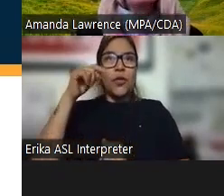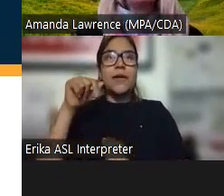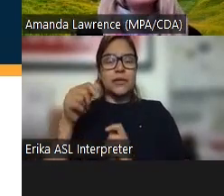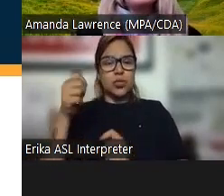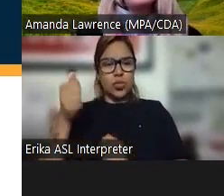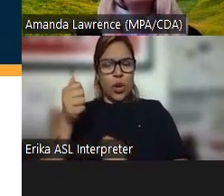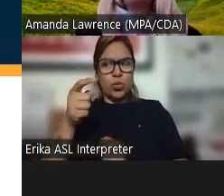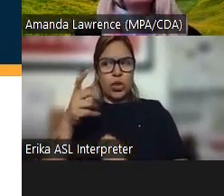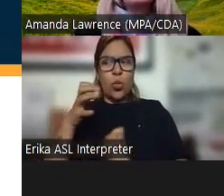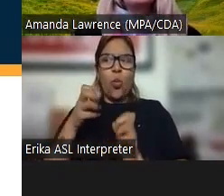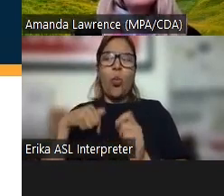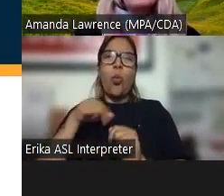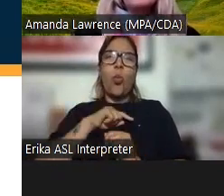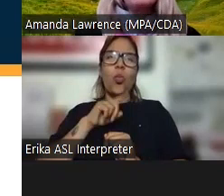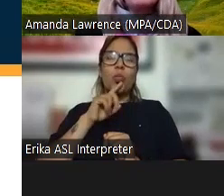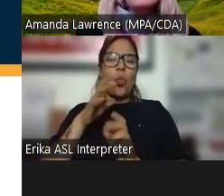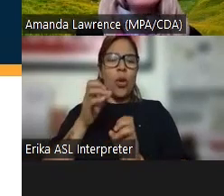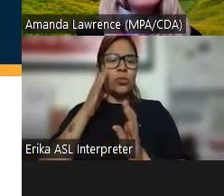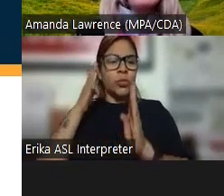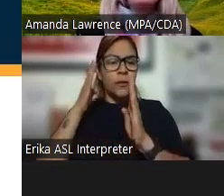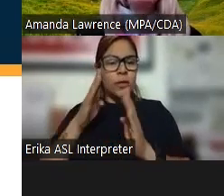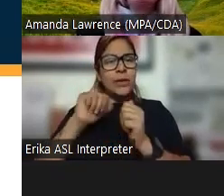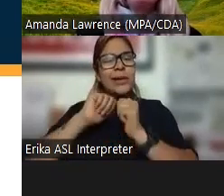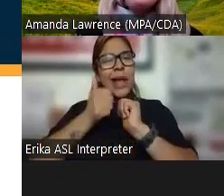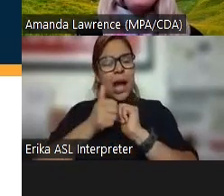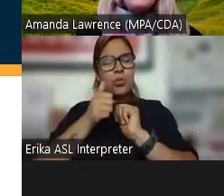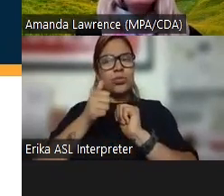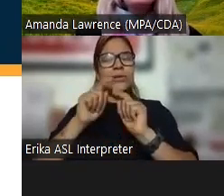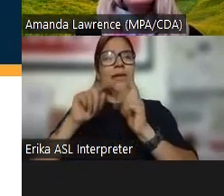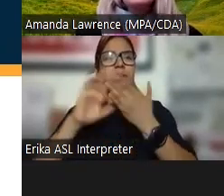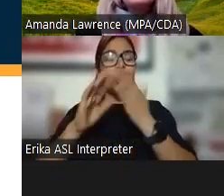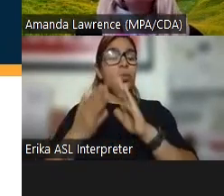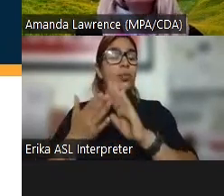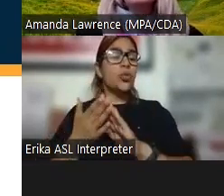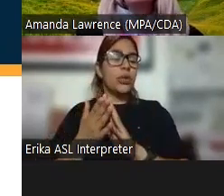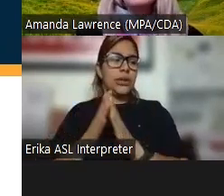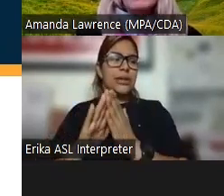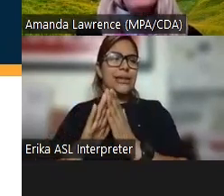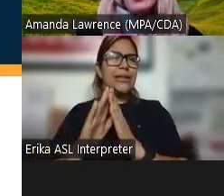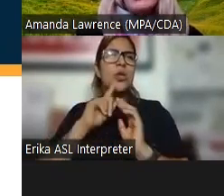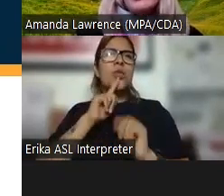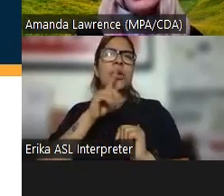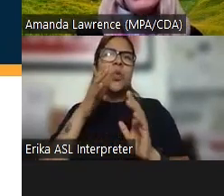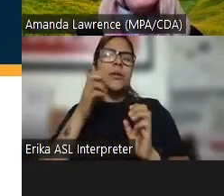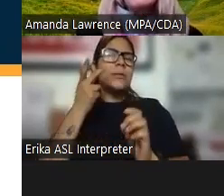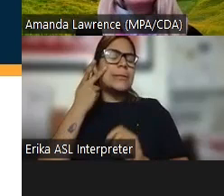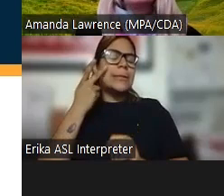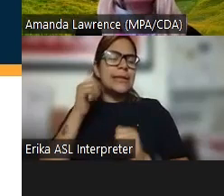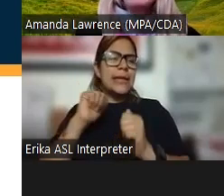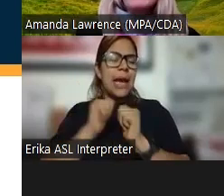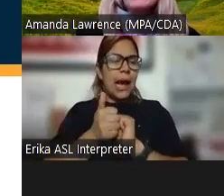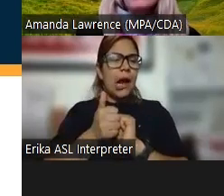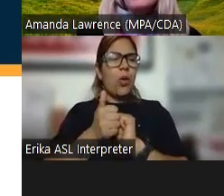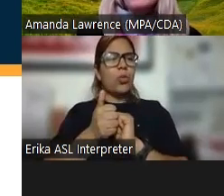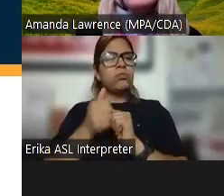practices, reaching historically underserved communities, and really looking at community engagement practices and